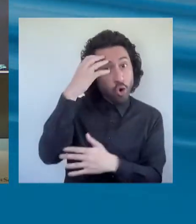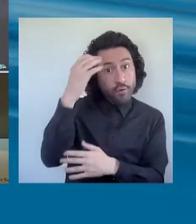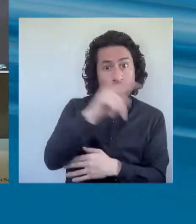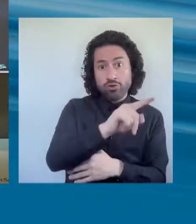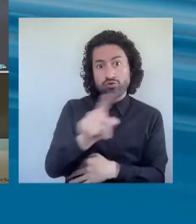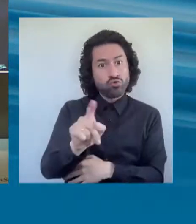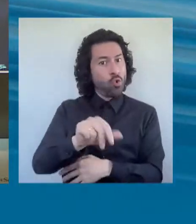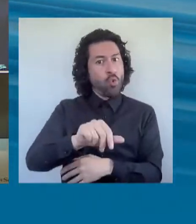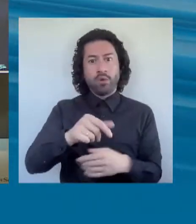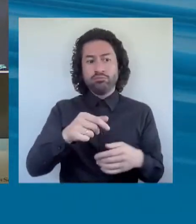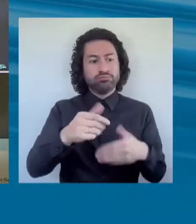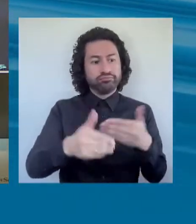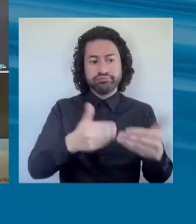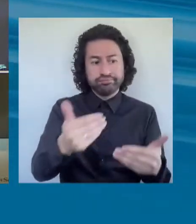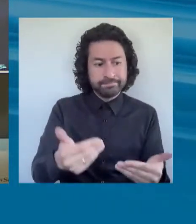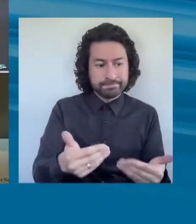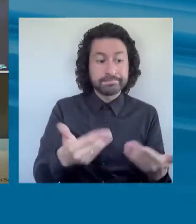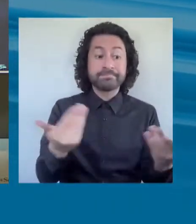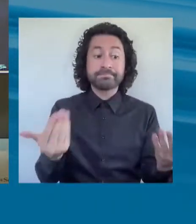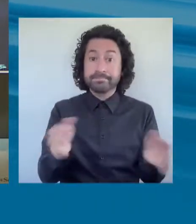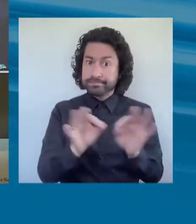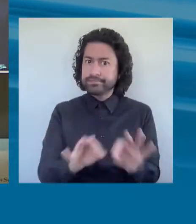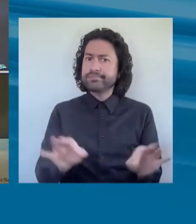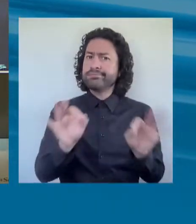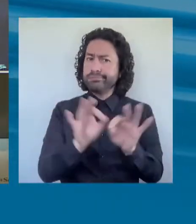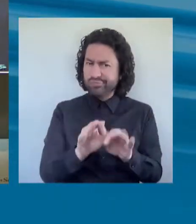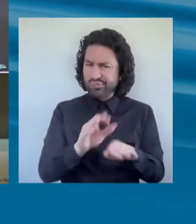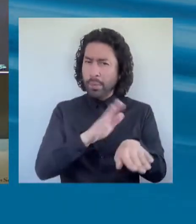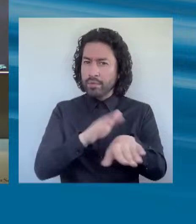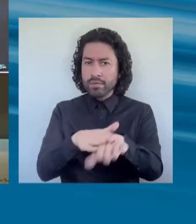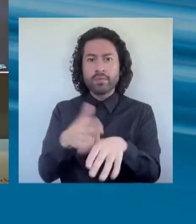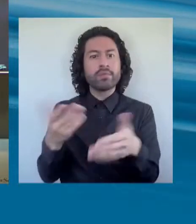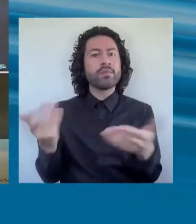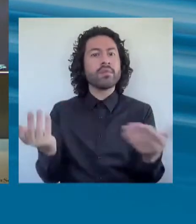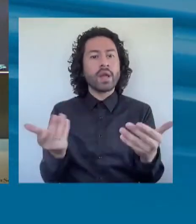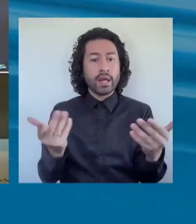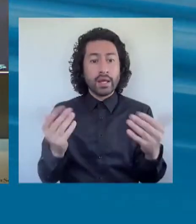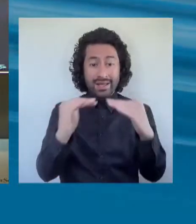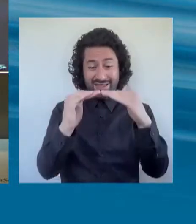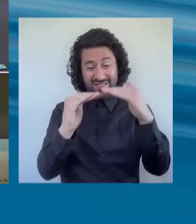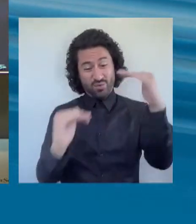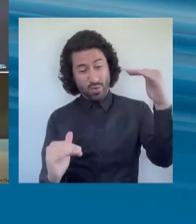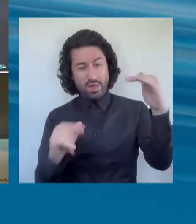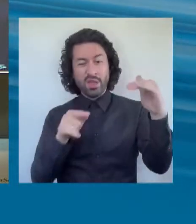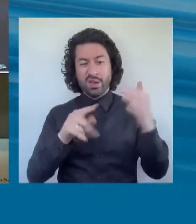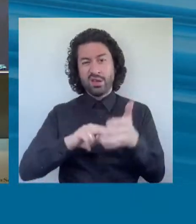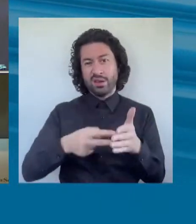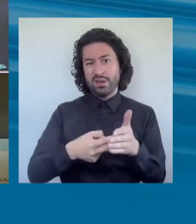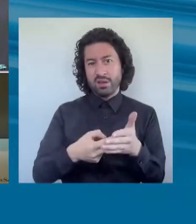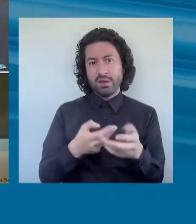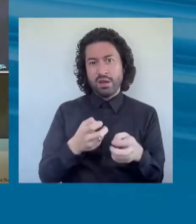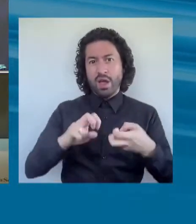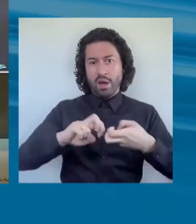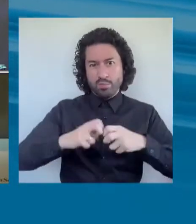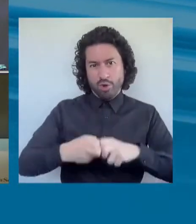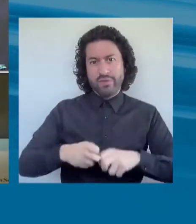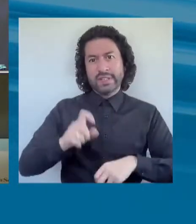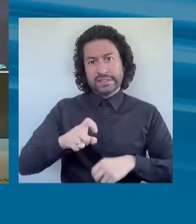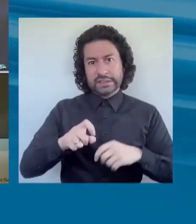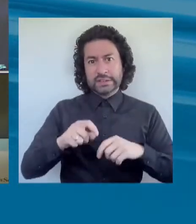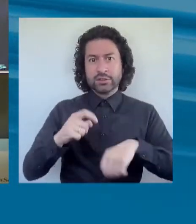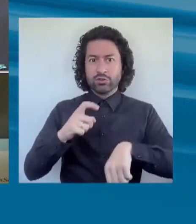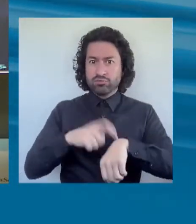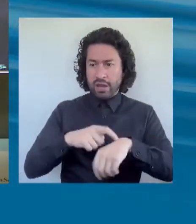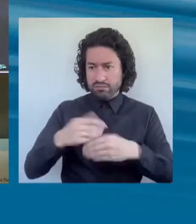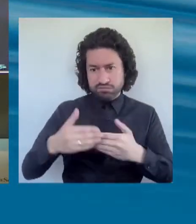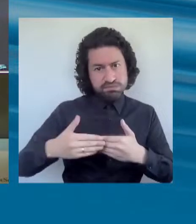not fulfilled. Finally, we need to underscore that inequality is a problem that requires long-term agreements.